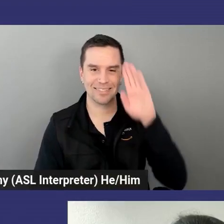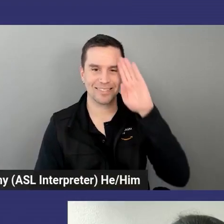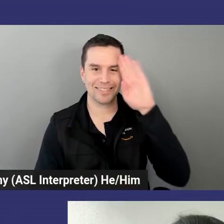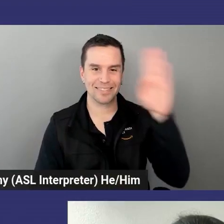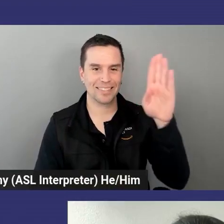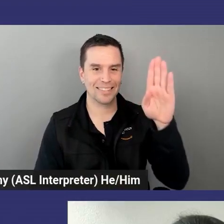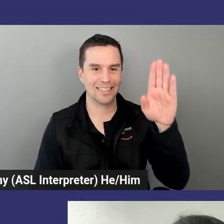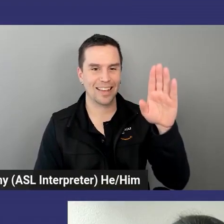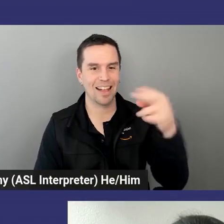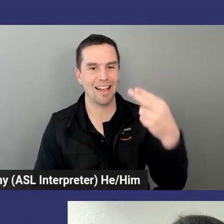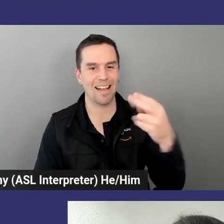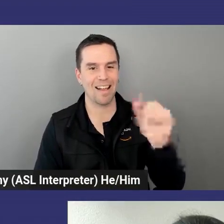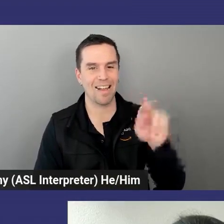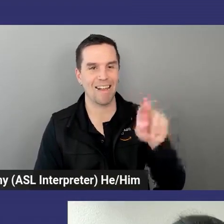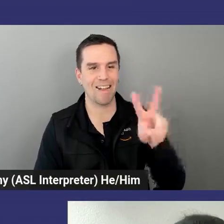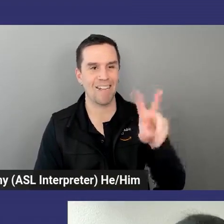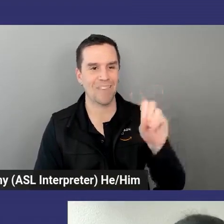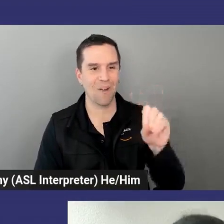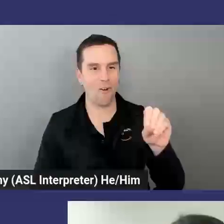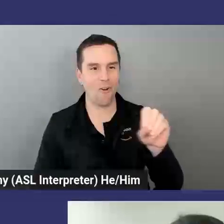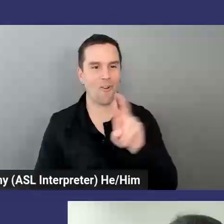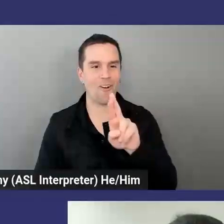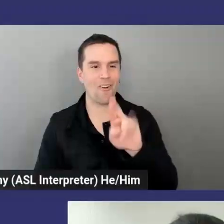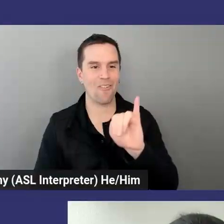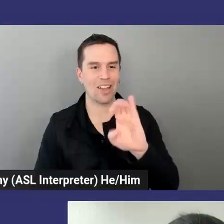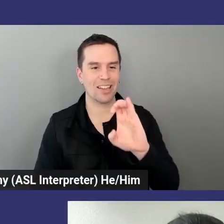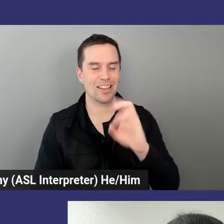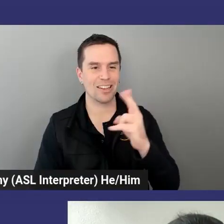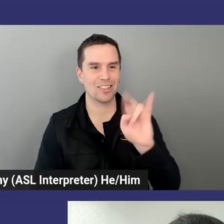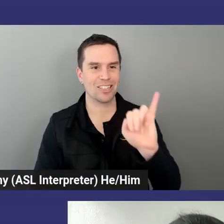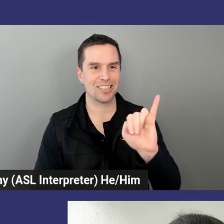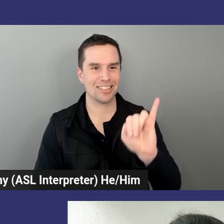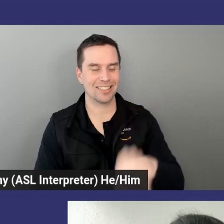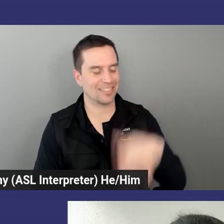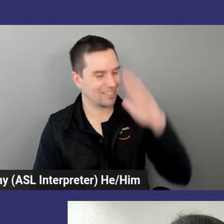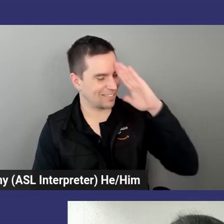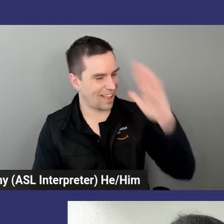Harvo, what's going on? And Richie. How goes it? Good to be here.